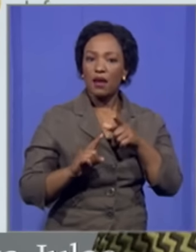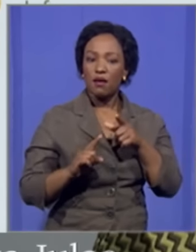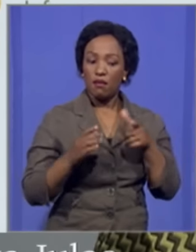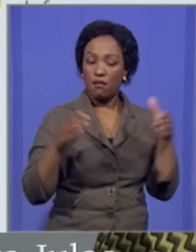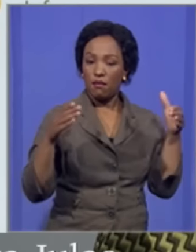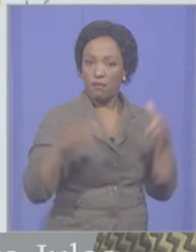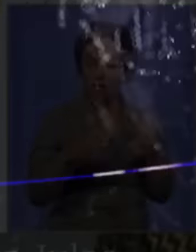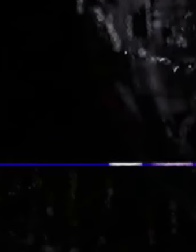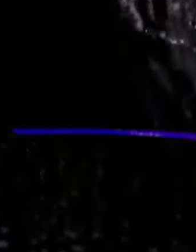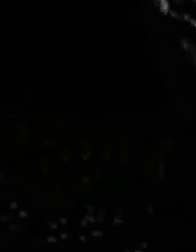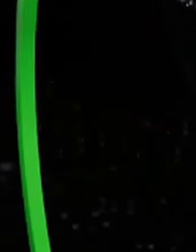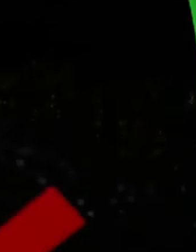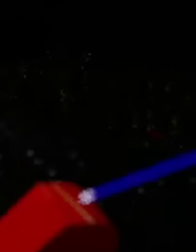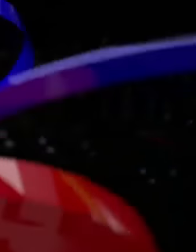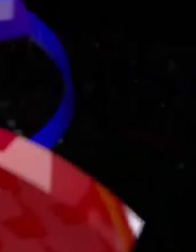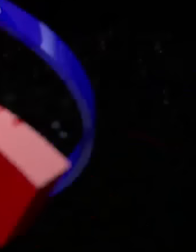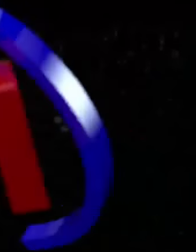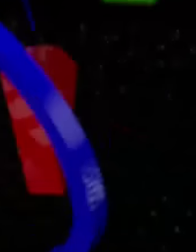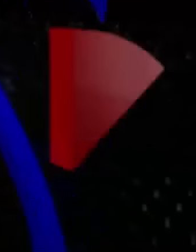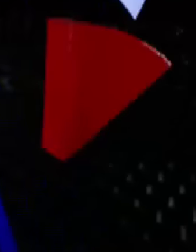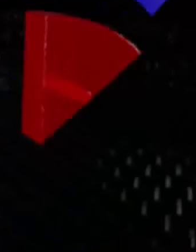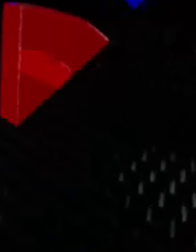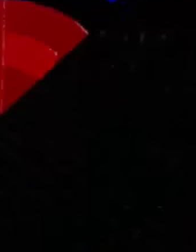a planned way.